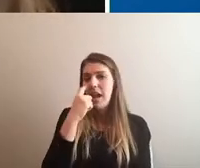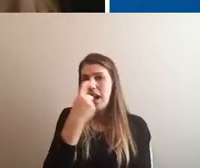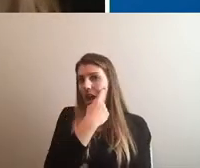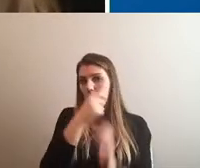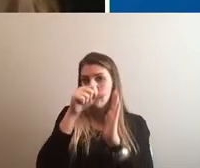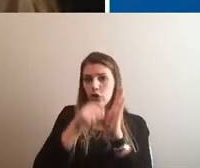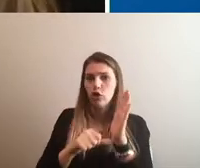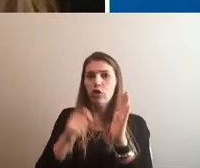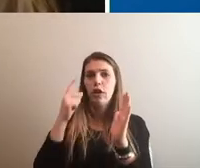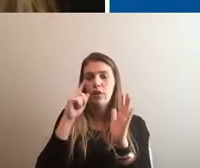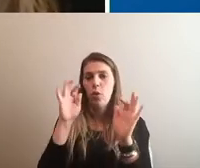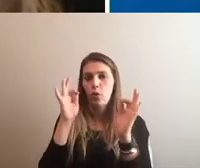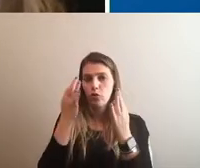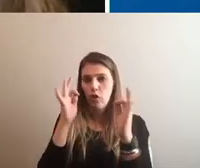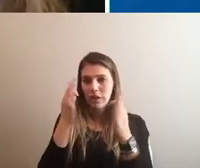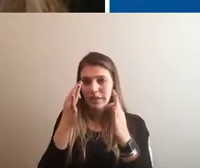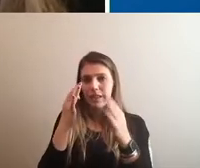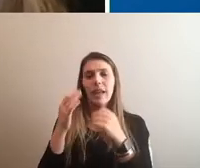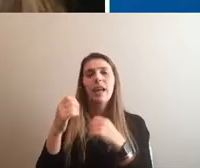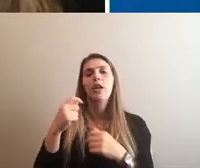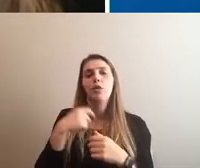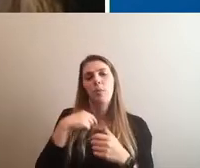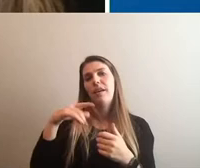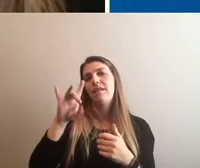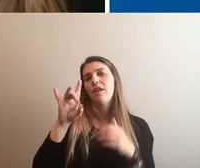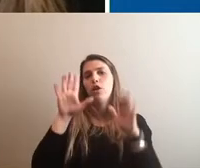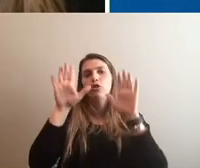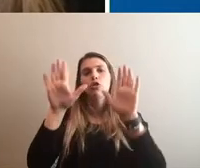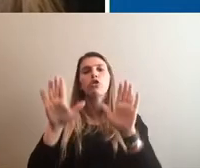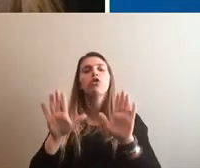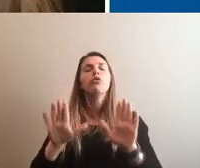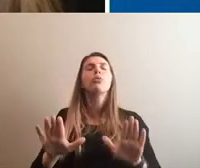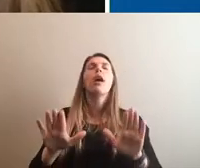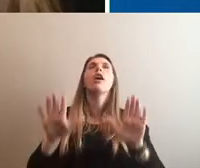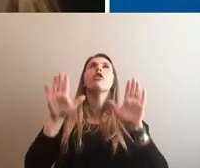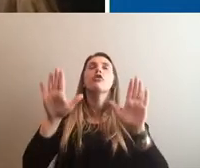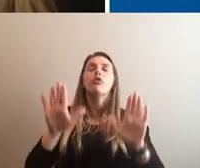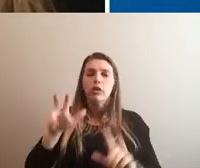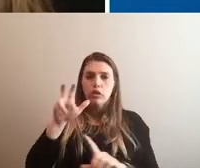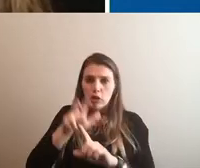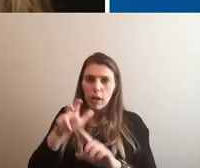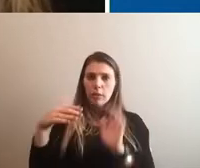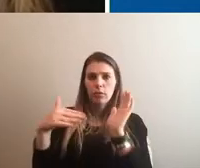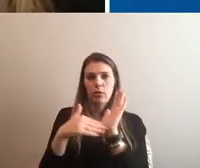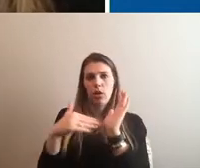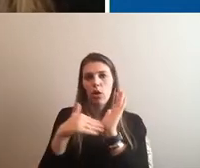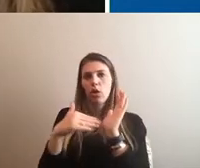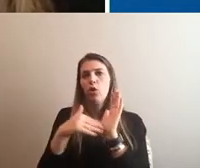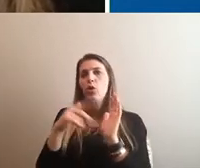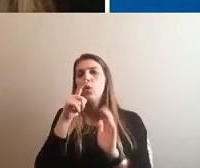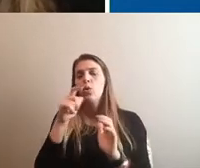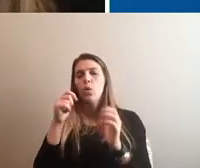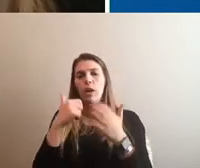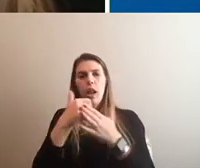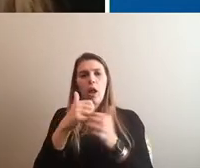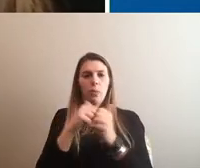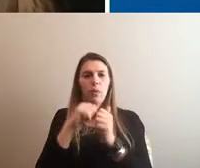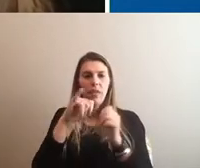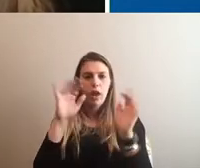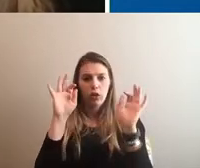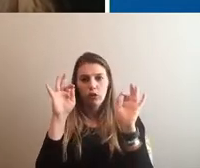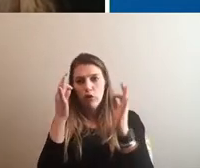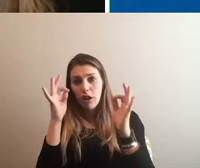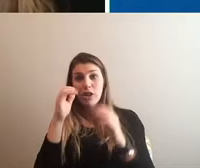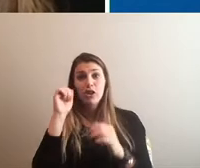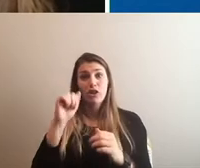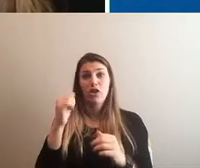crossing. And we found an amazing doctor who was able to help us with her crossing eyes. She could have lost an